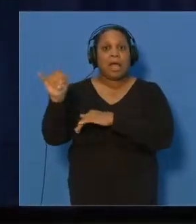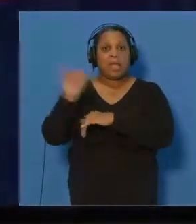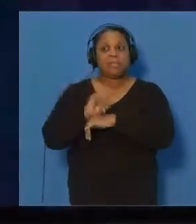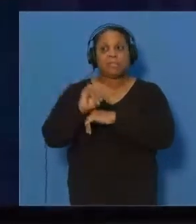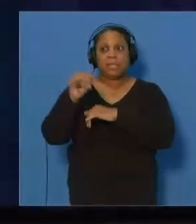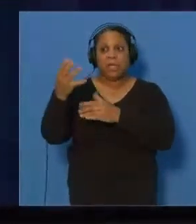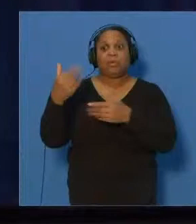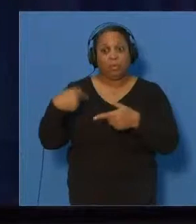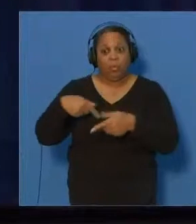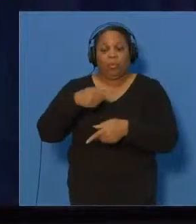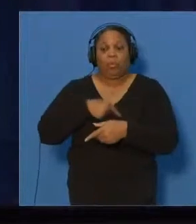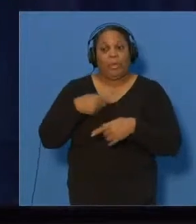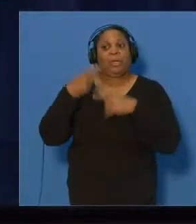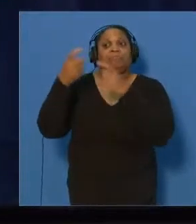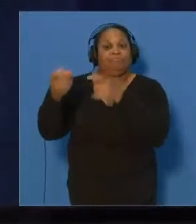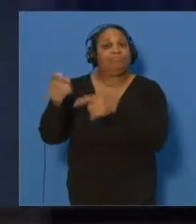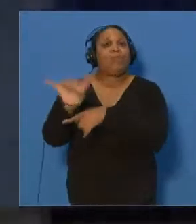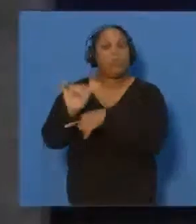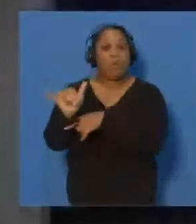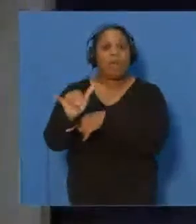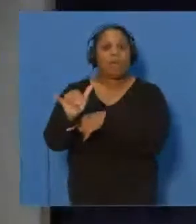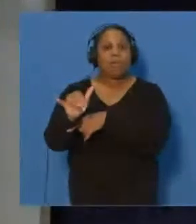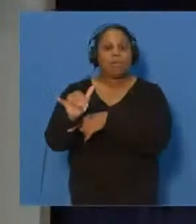well. Thank you, Mr. Keynes.